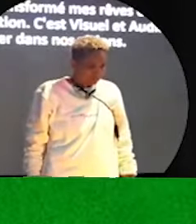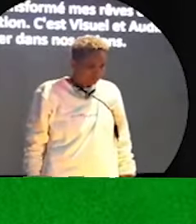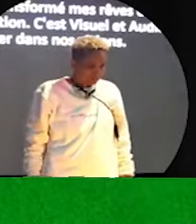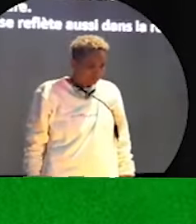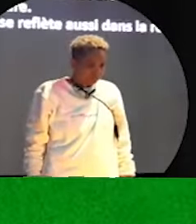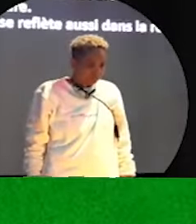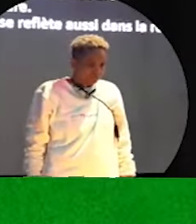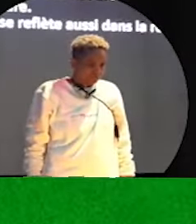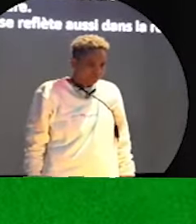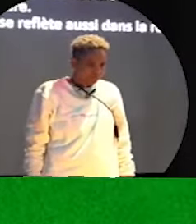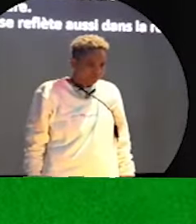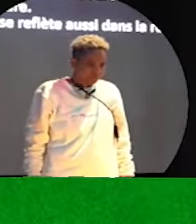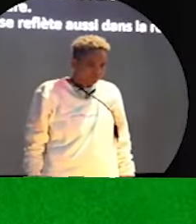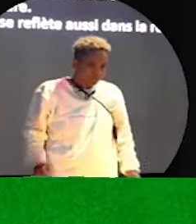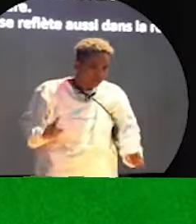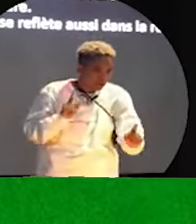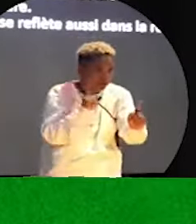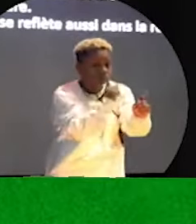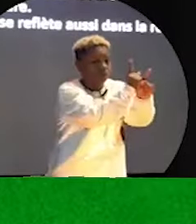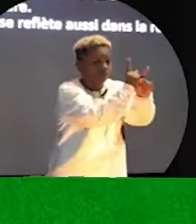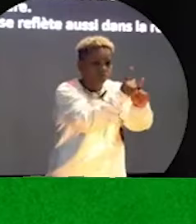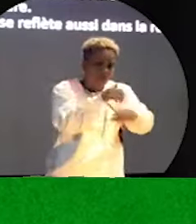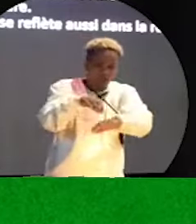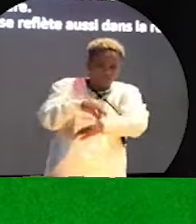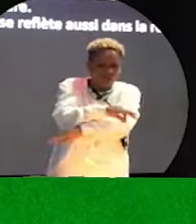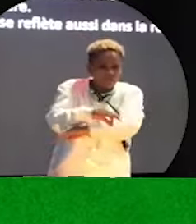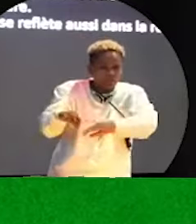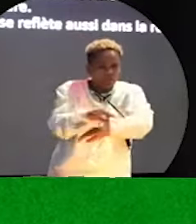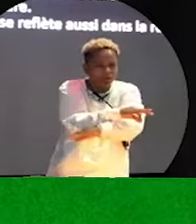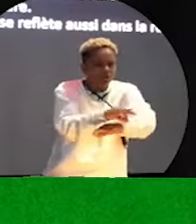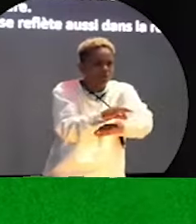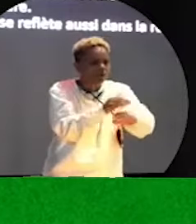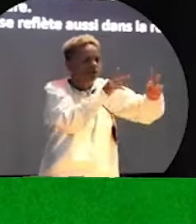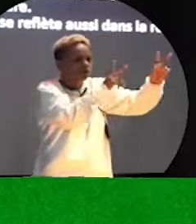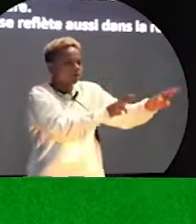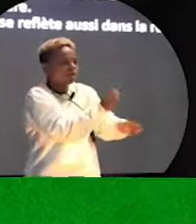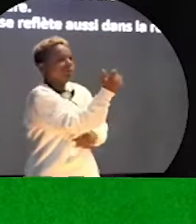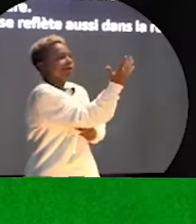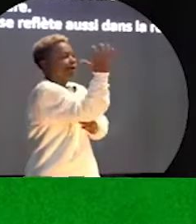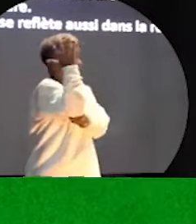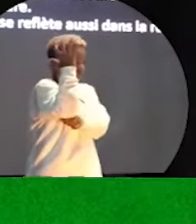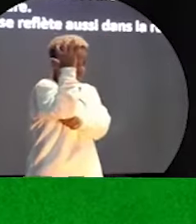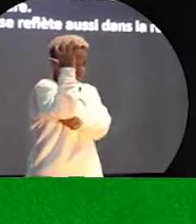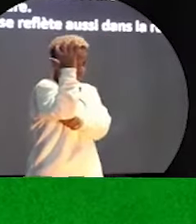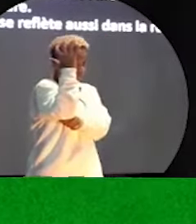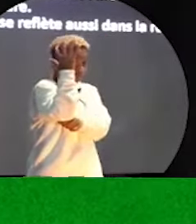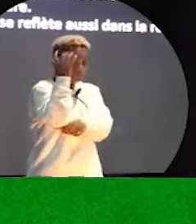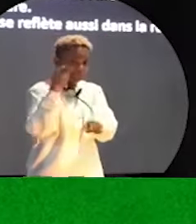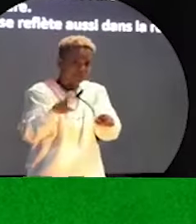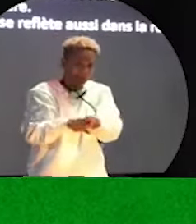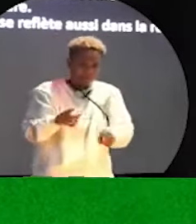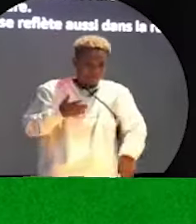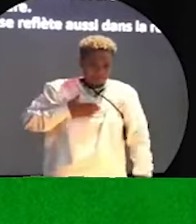This thing is found in architecture and it reoccurs in nature. It reflects